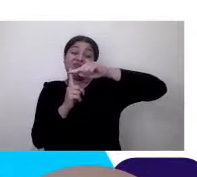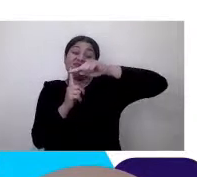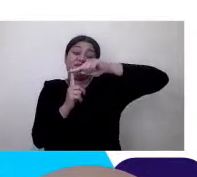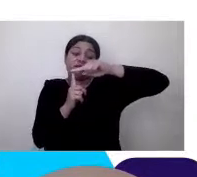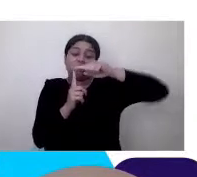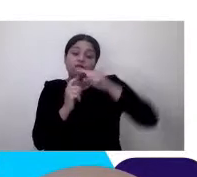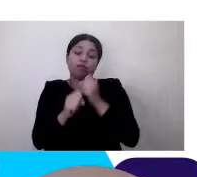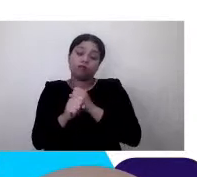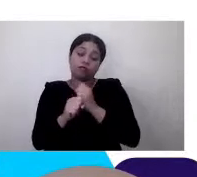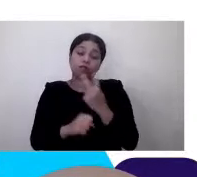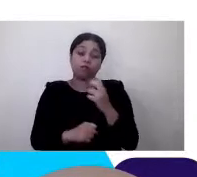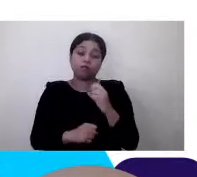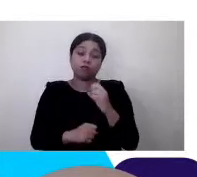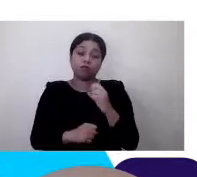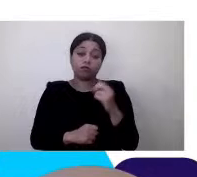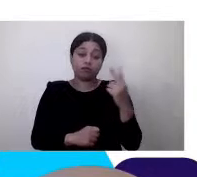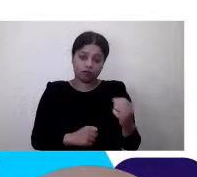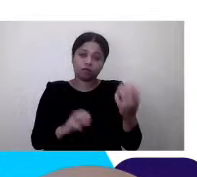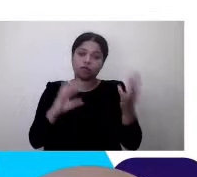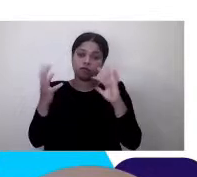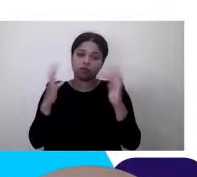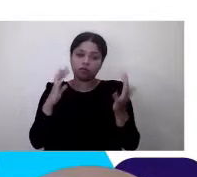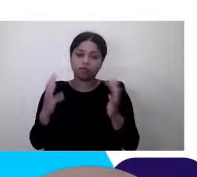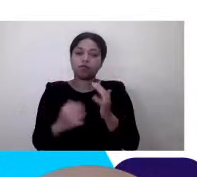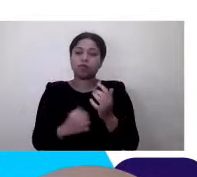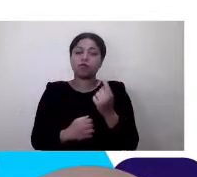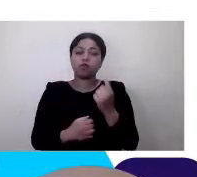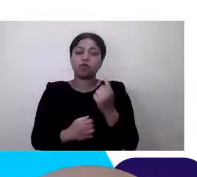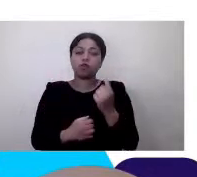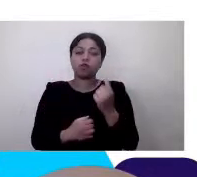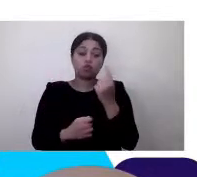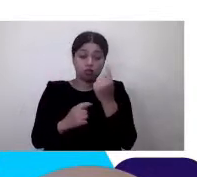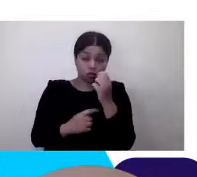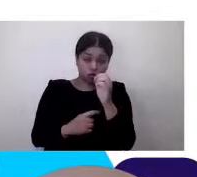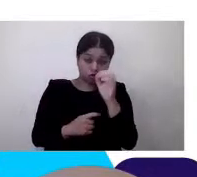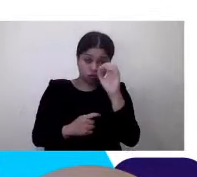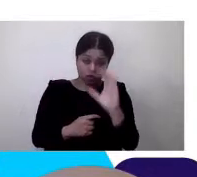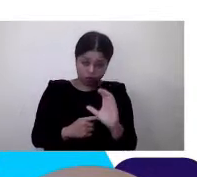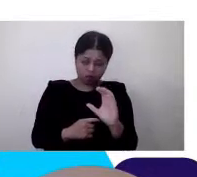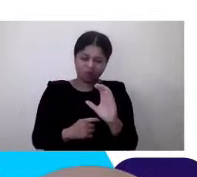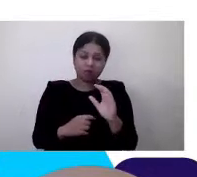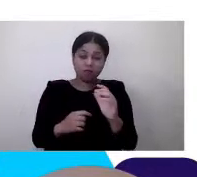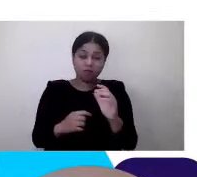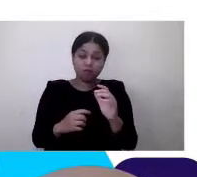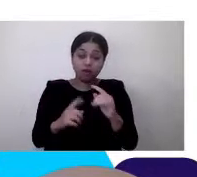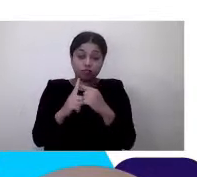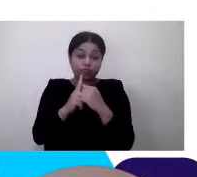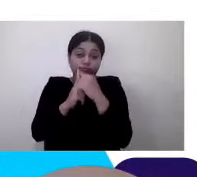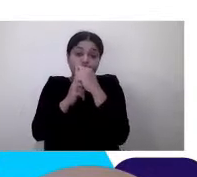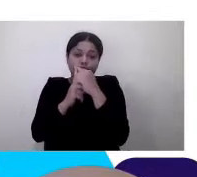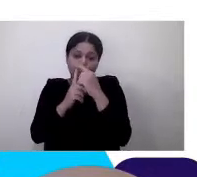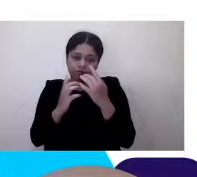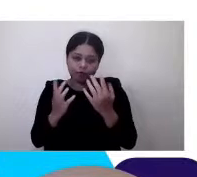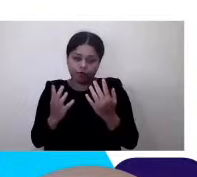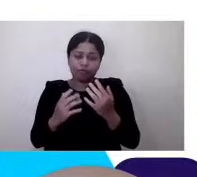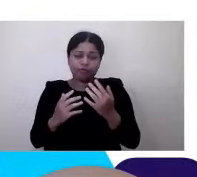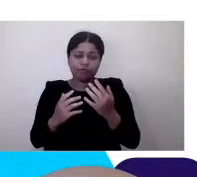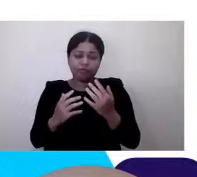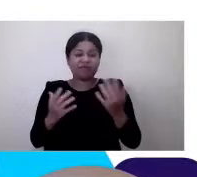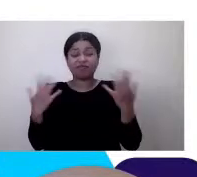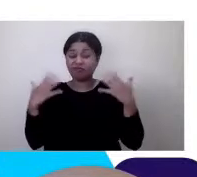warmer. It has now been confirmed that the global warming exceeded 1.5 degrees during